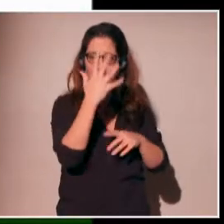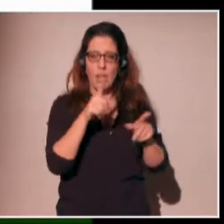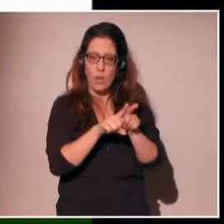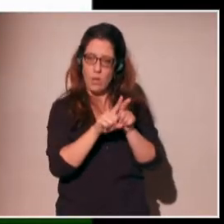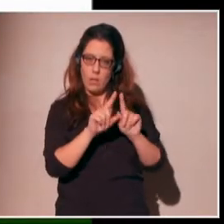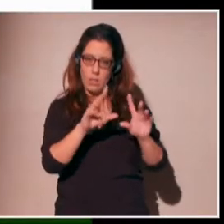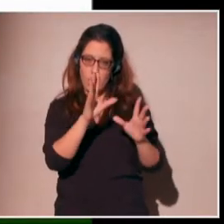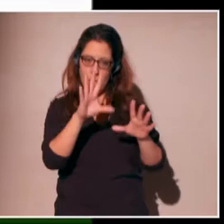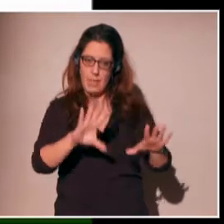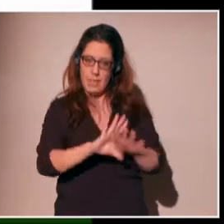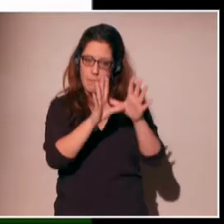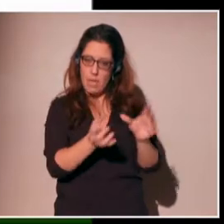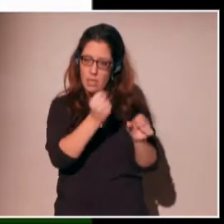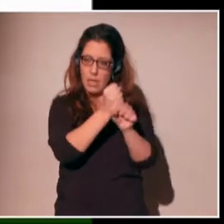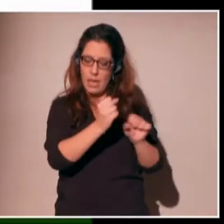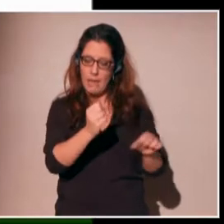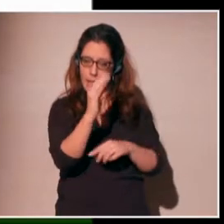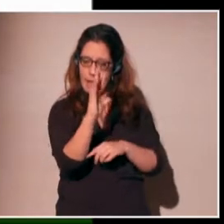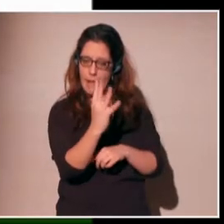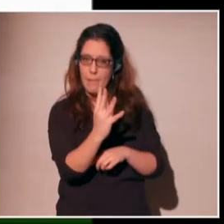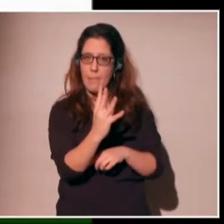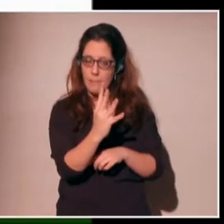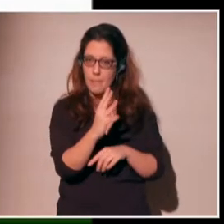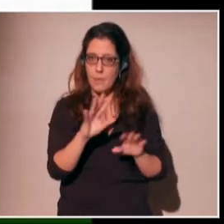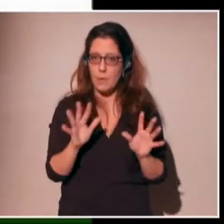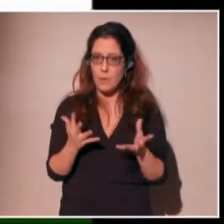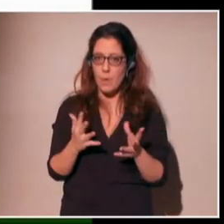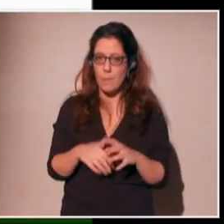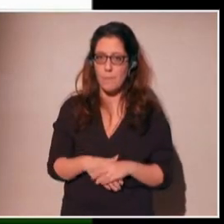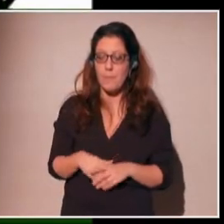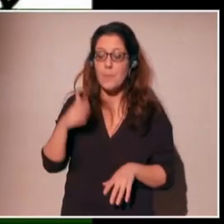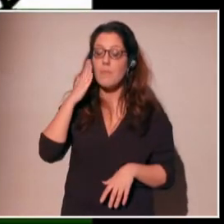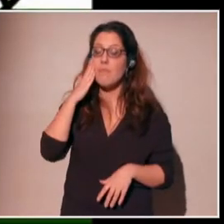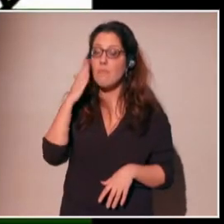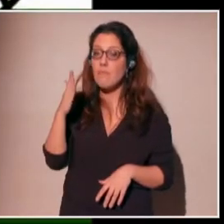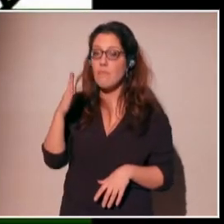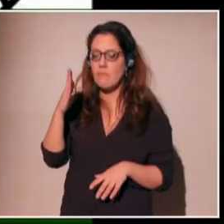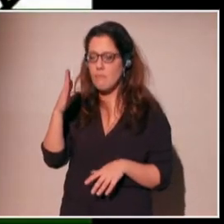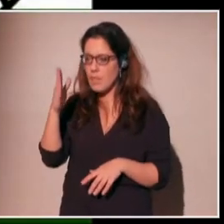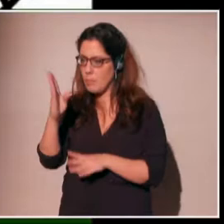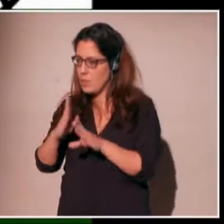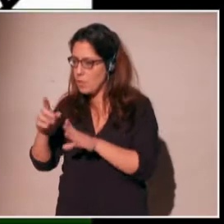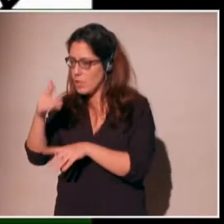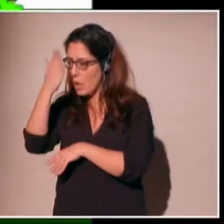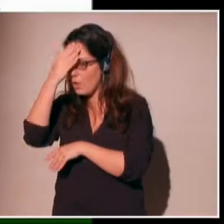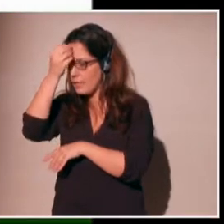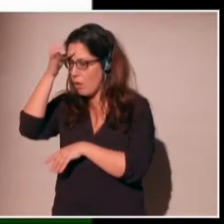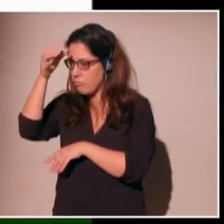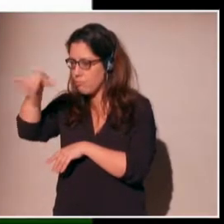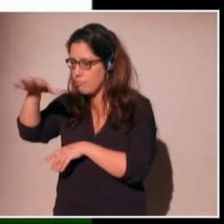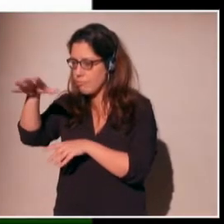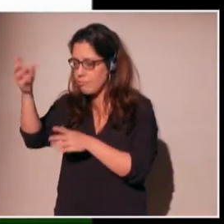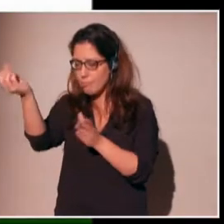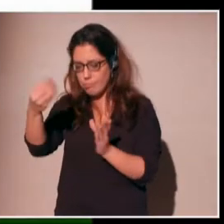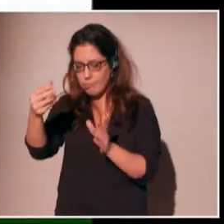self-similar, but if we input in the model knowledge from the biology, and we take statistics on the little